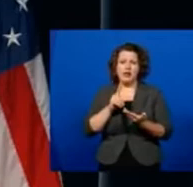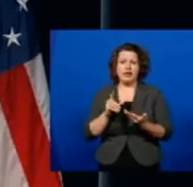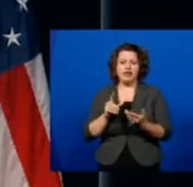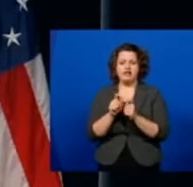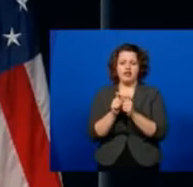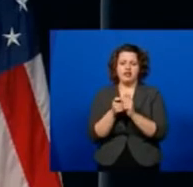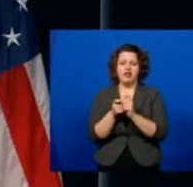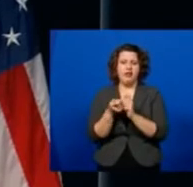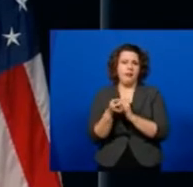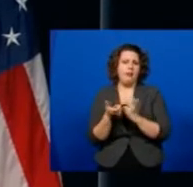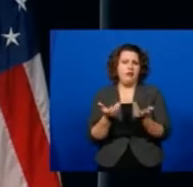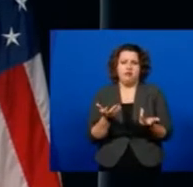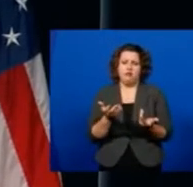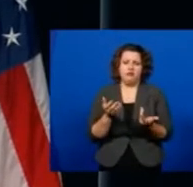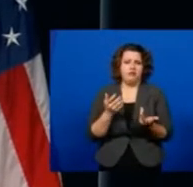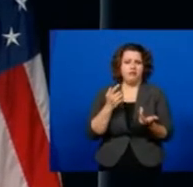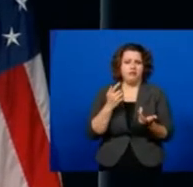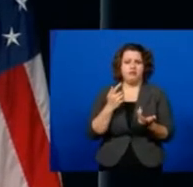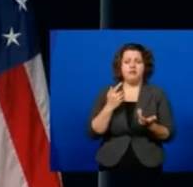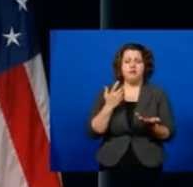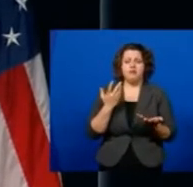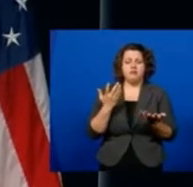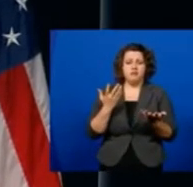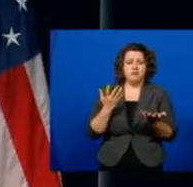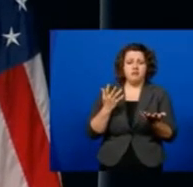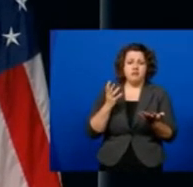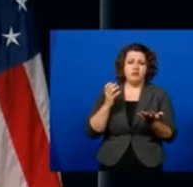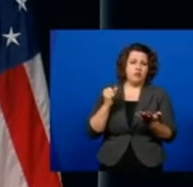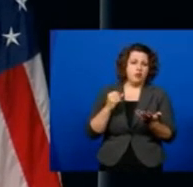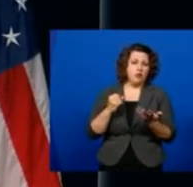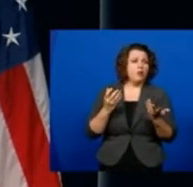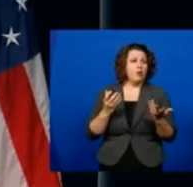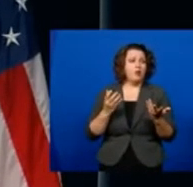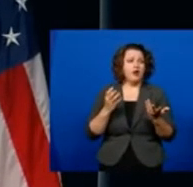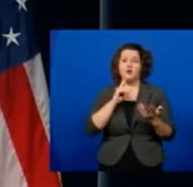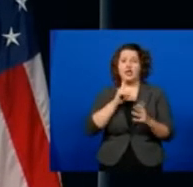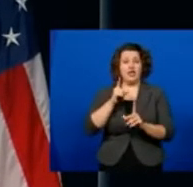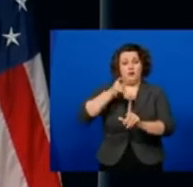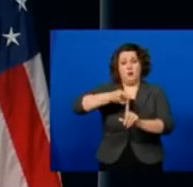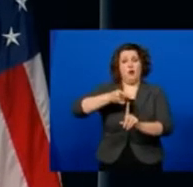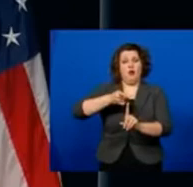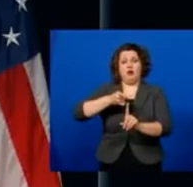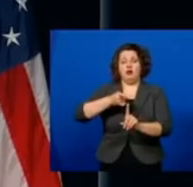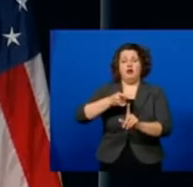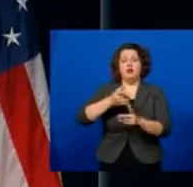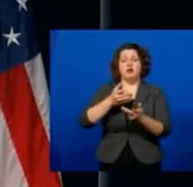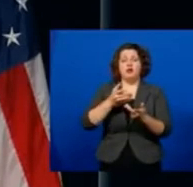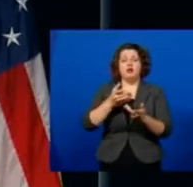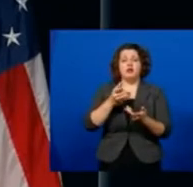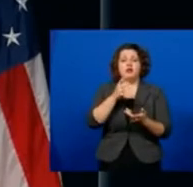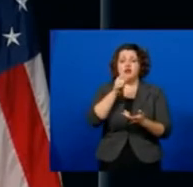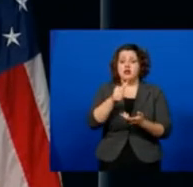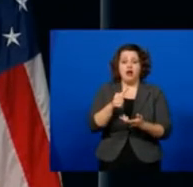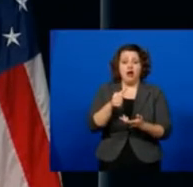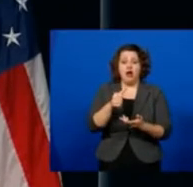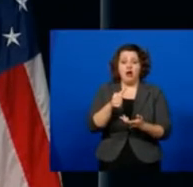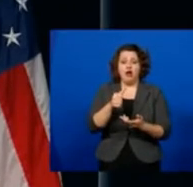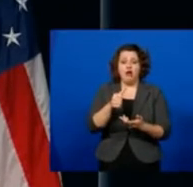to the counties that would be impacted. And the bottom line is, too, it didn't impact